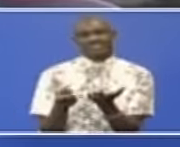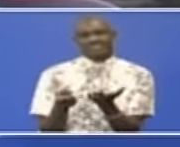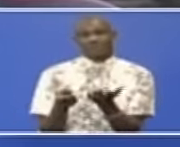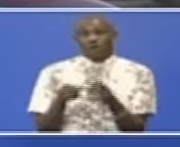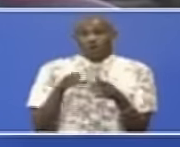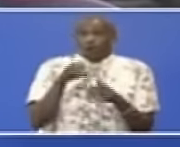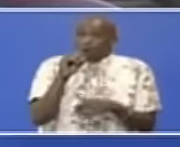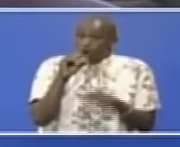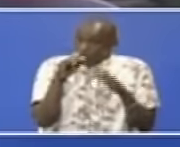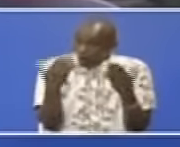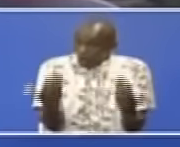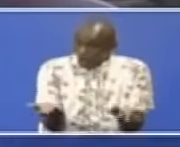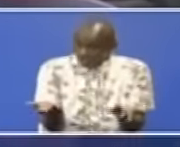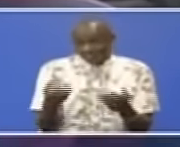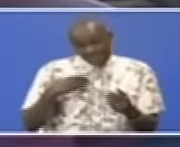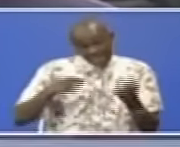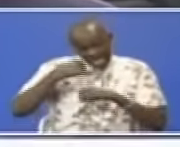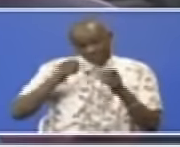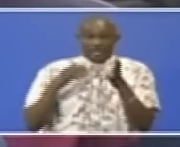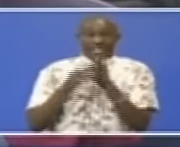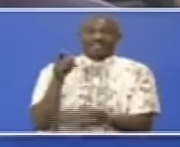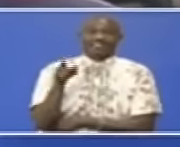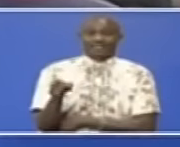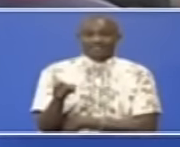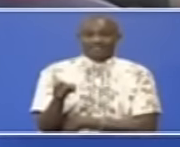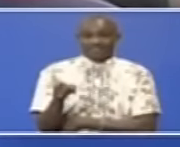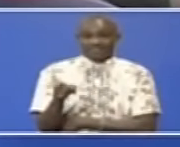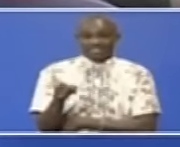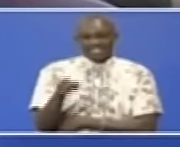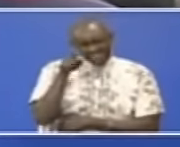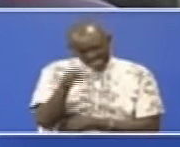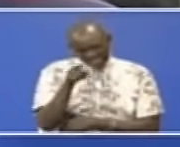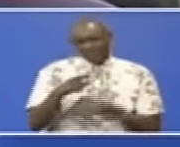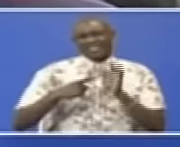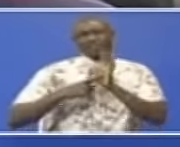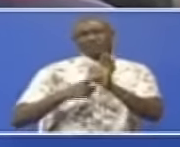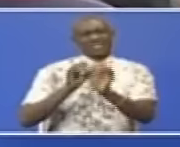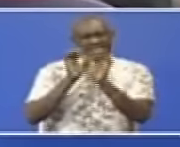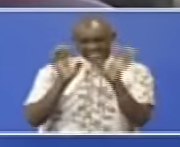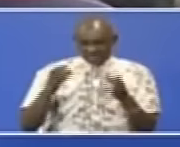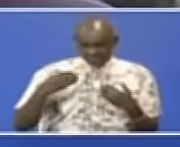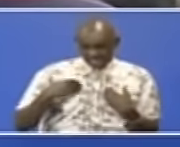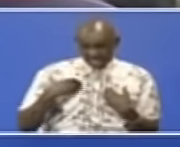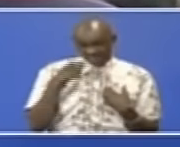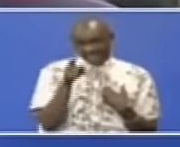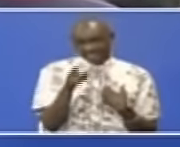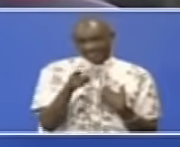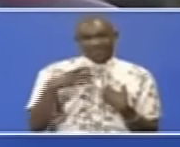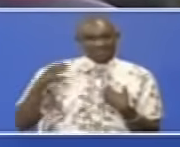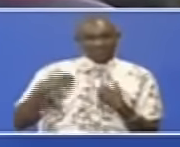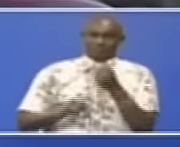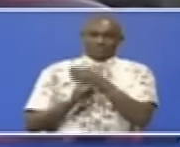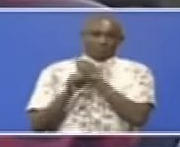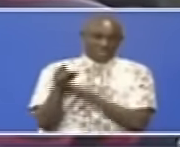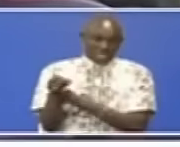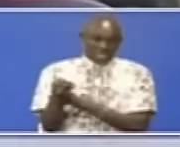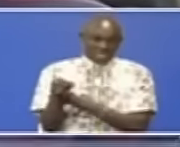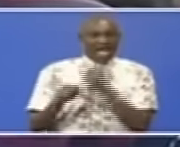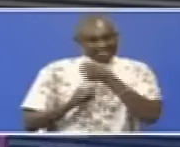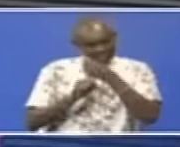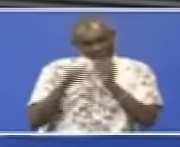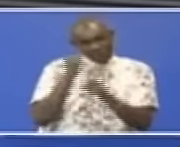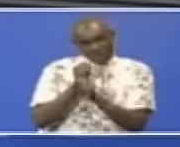or action be taken against her is a demonstration that there are forces behind her who actually support what